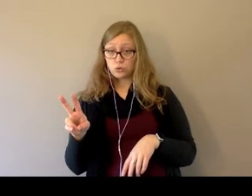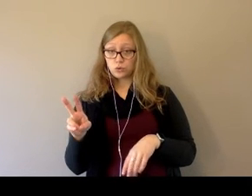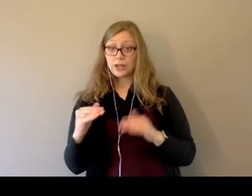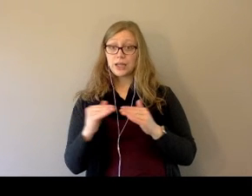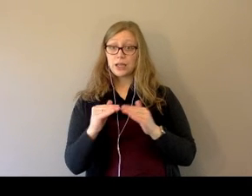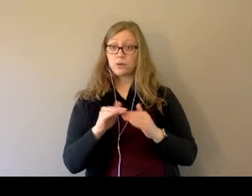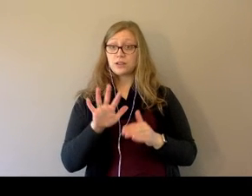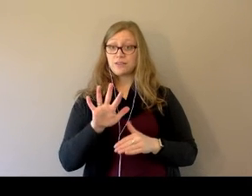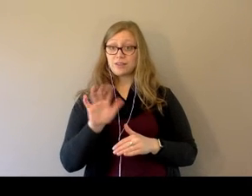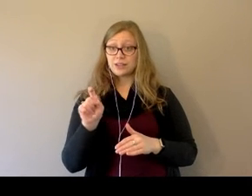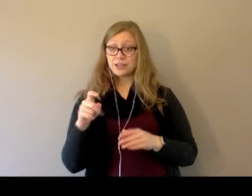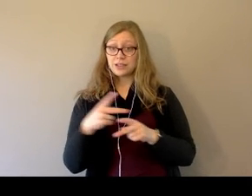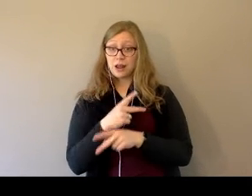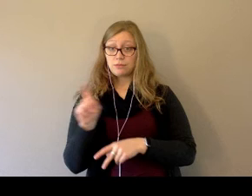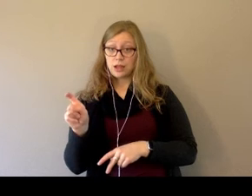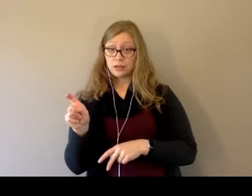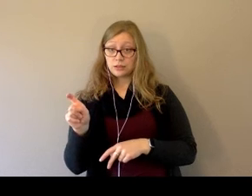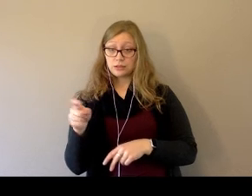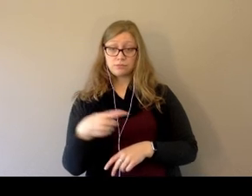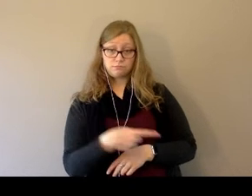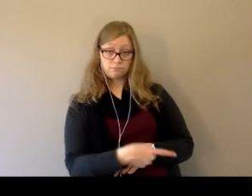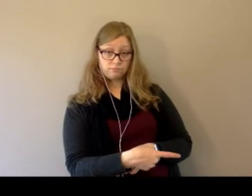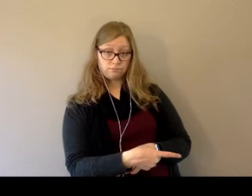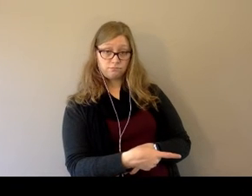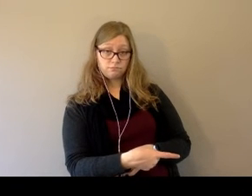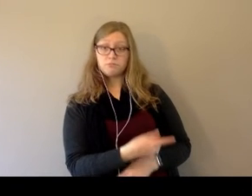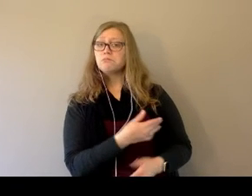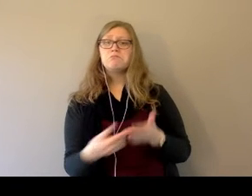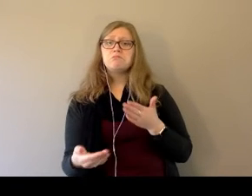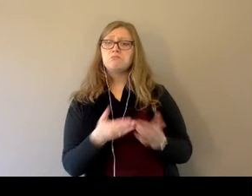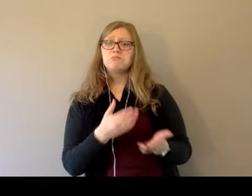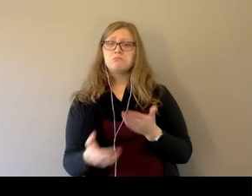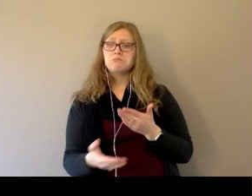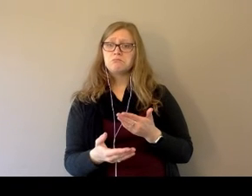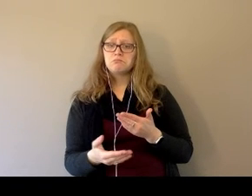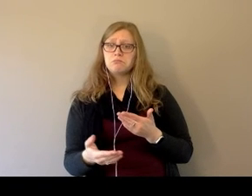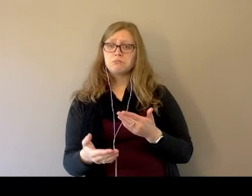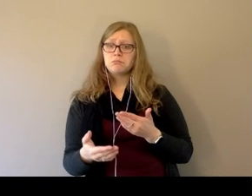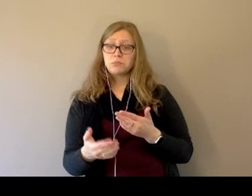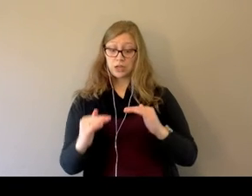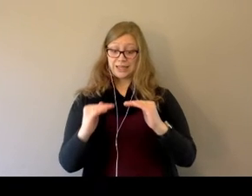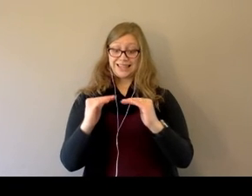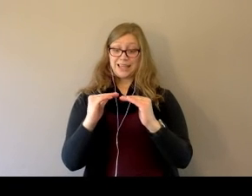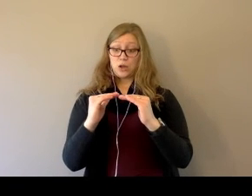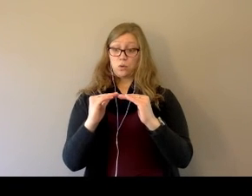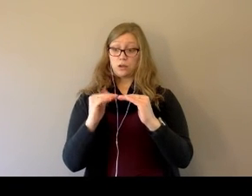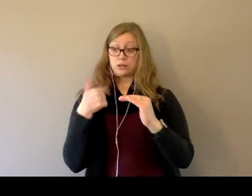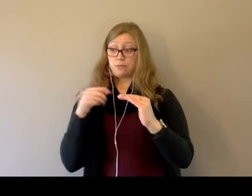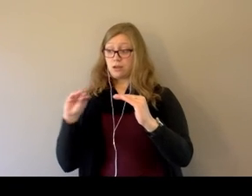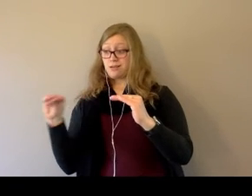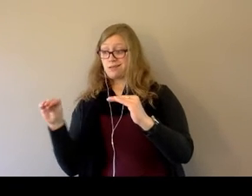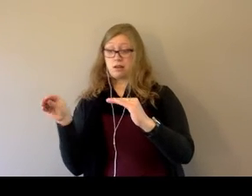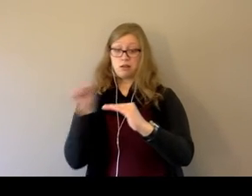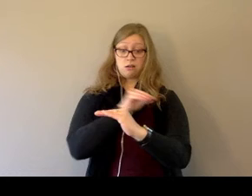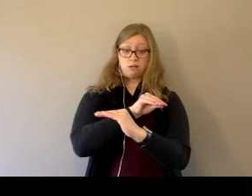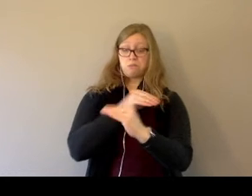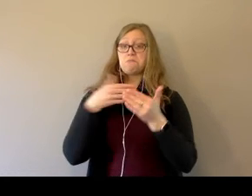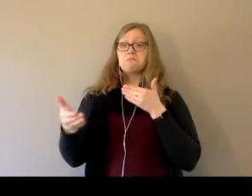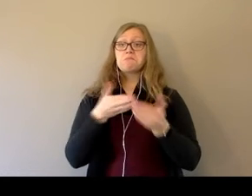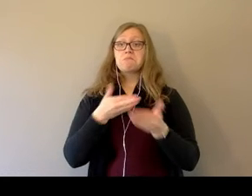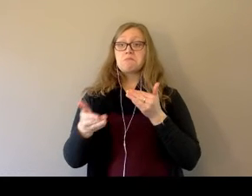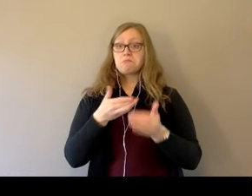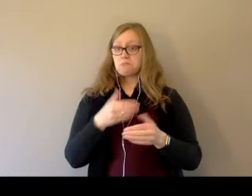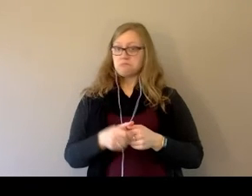So we have 7 times 72. Doesn't matter which side I have the equal sign I put it on. I'm putting it on the left, but I could also do it on